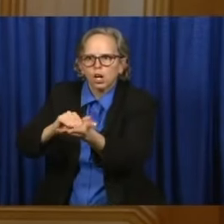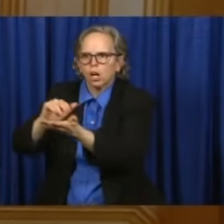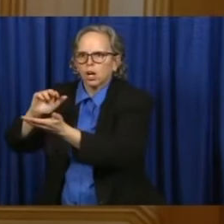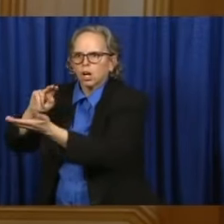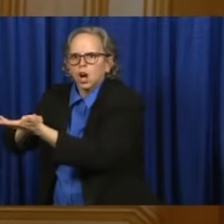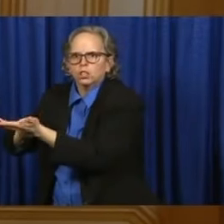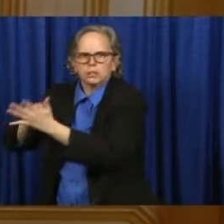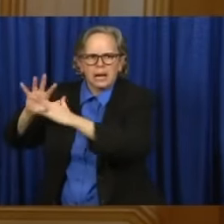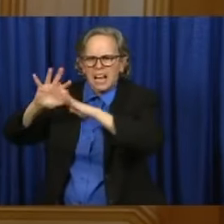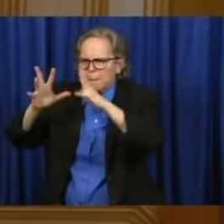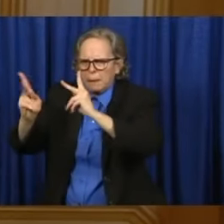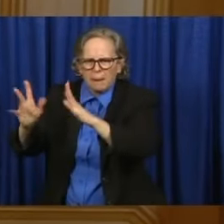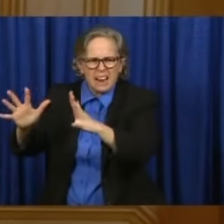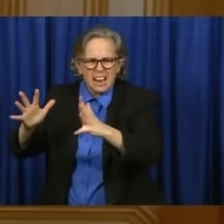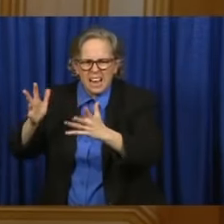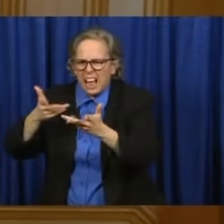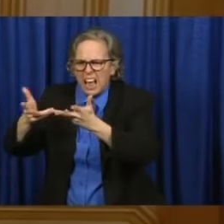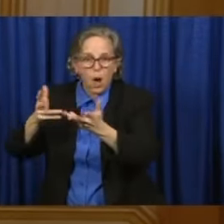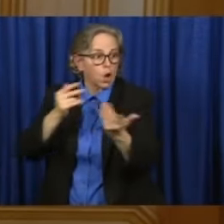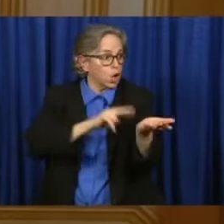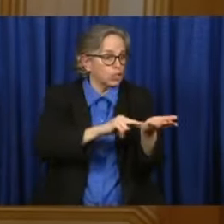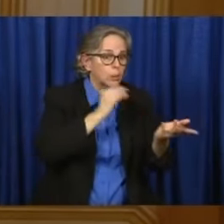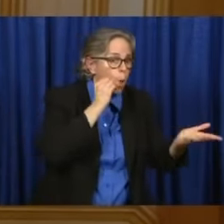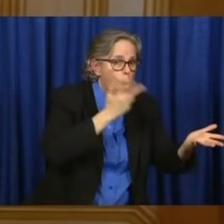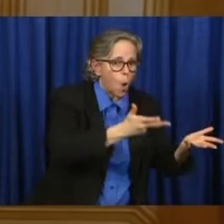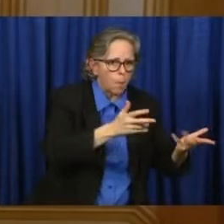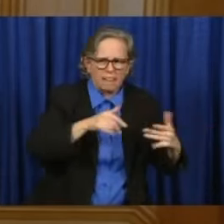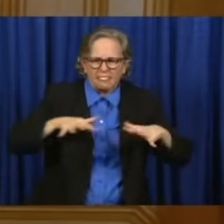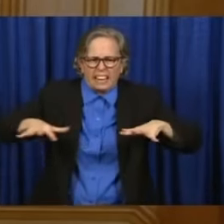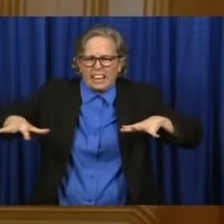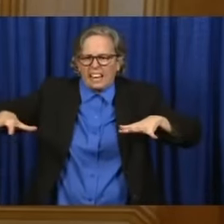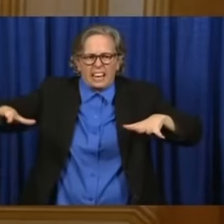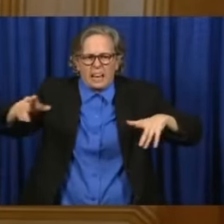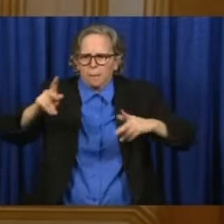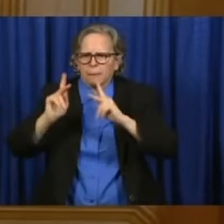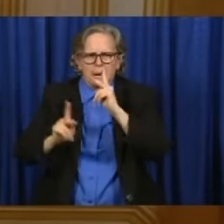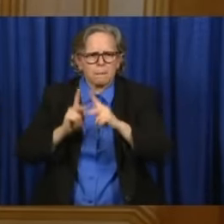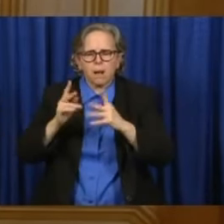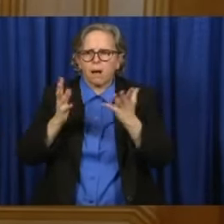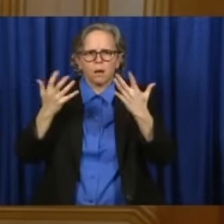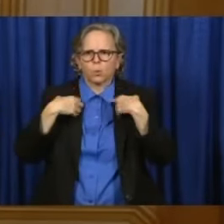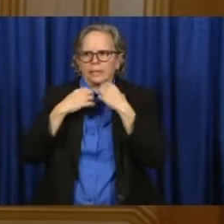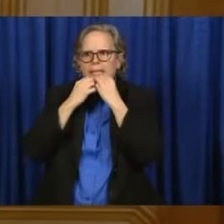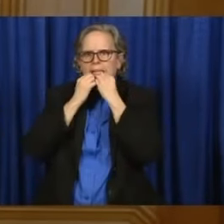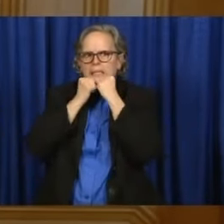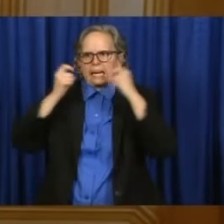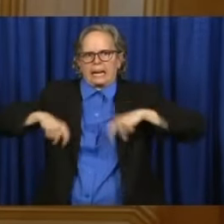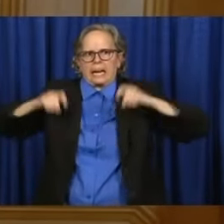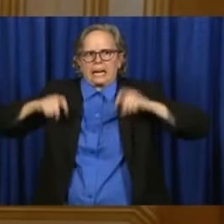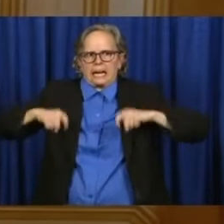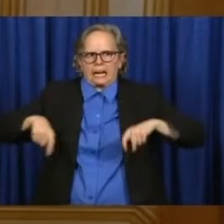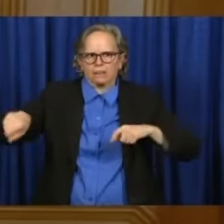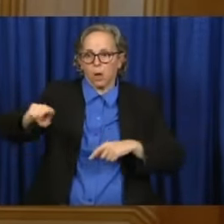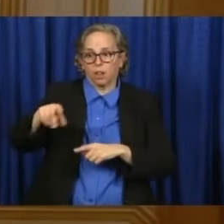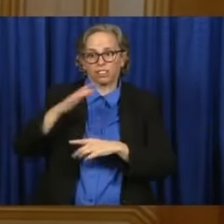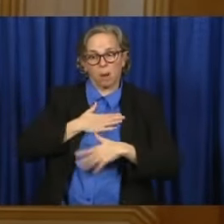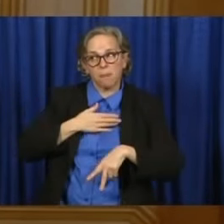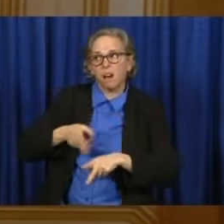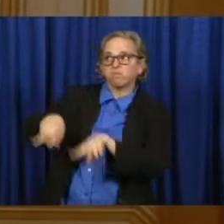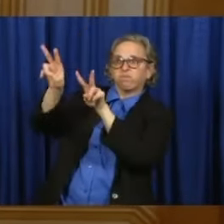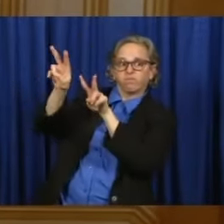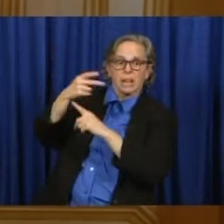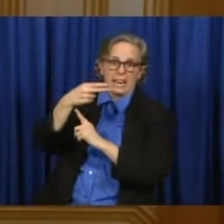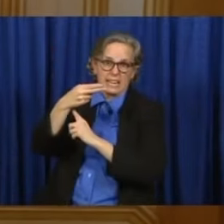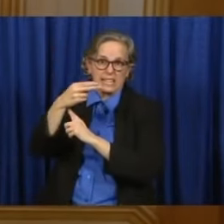people who work in nursing homes. These are the people who are really they're heroes. And in the weeks